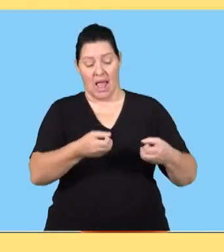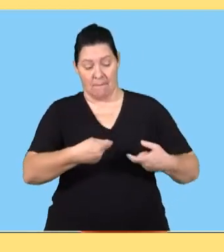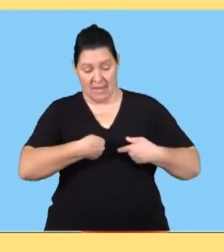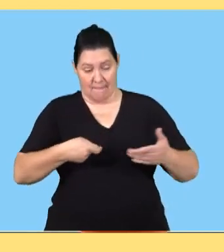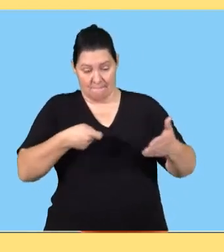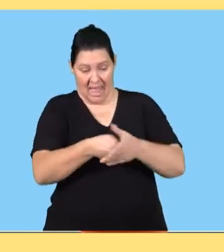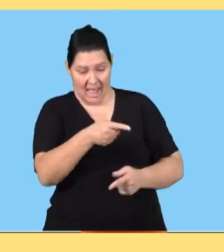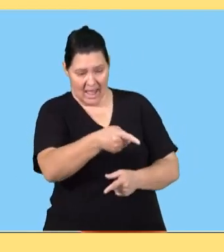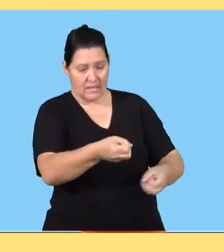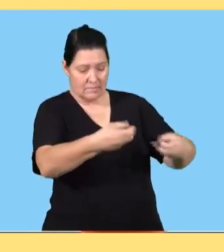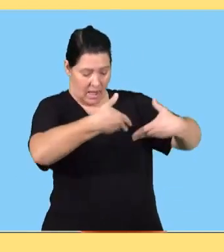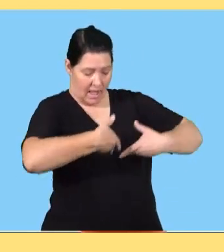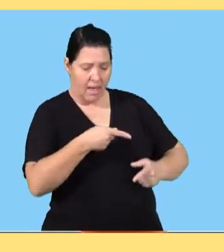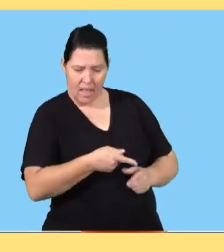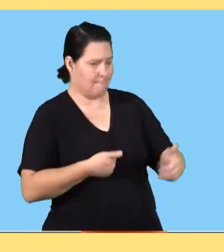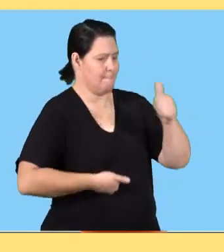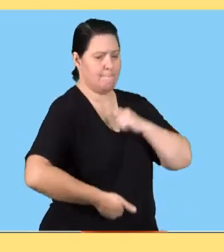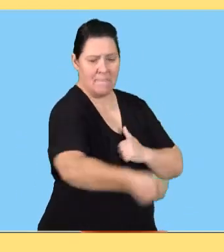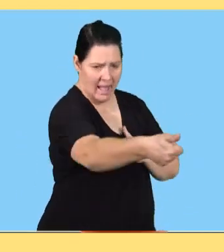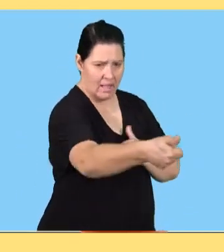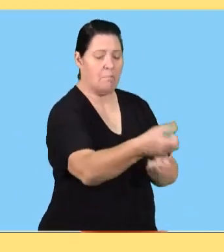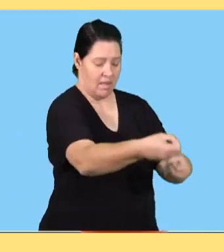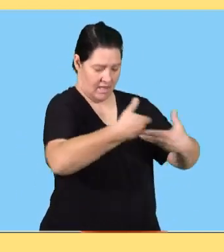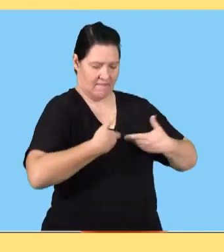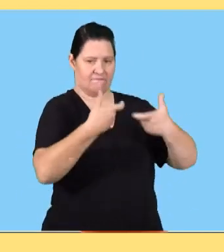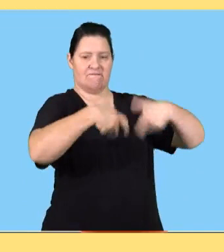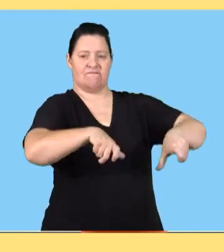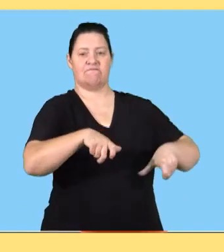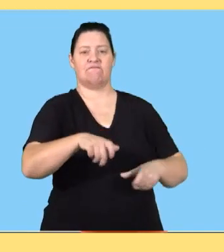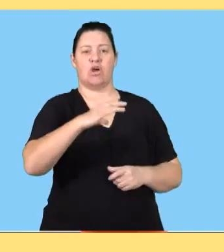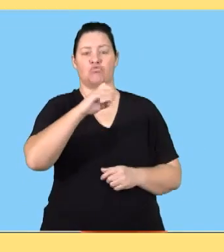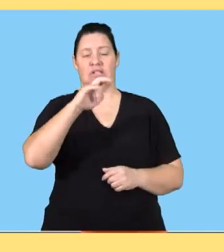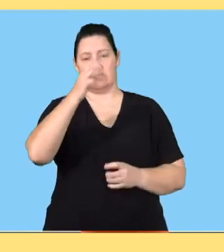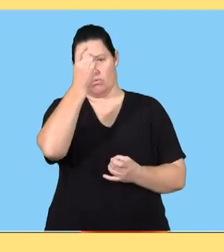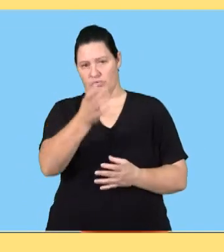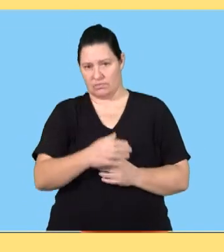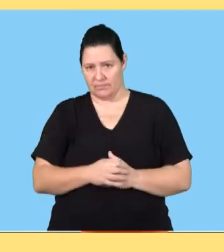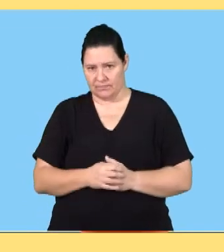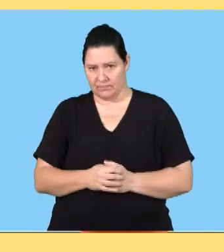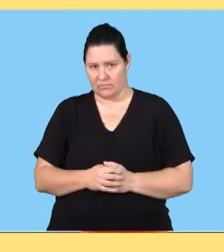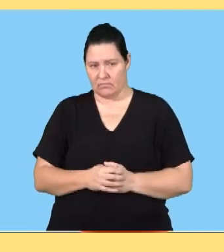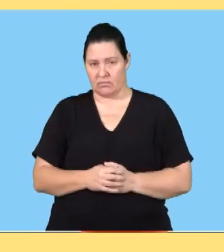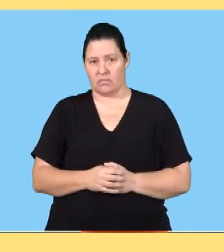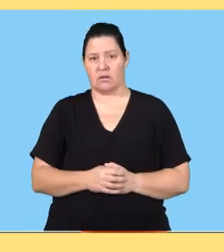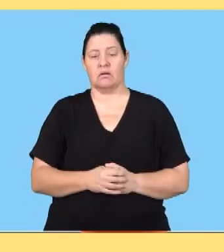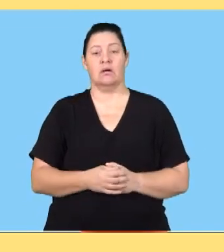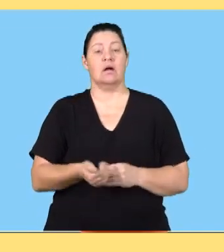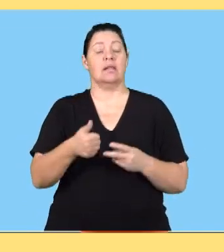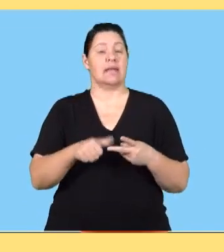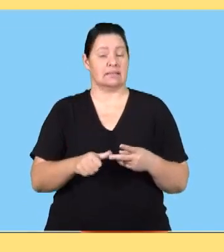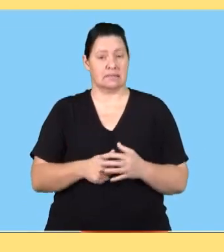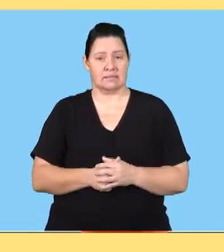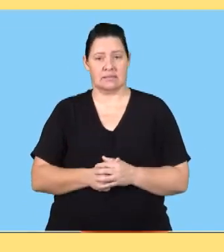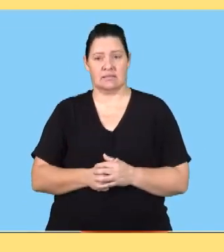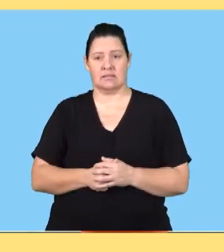supplier to the buyer when the buyer returns goods. Very important to note. And then nextly,